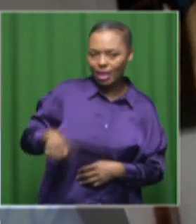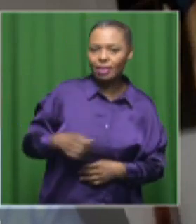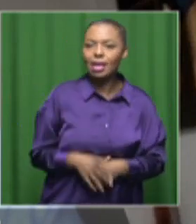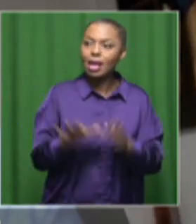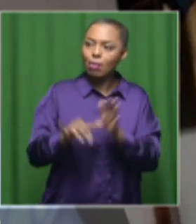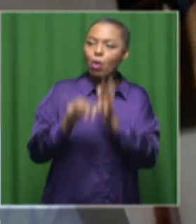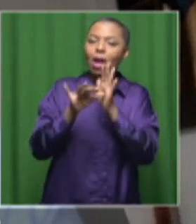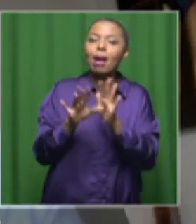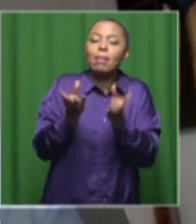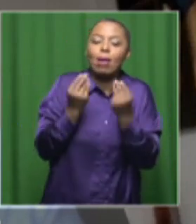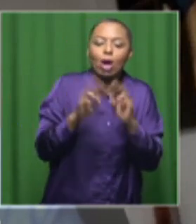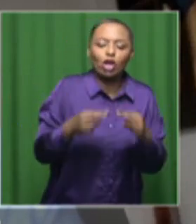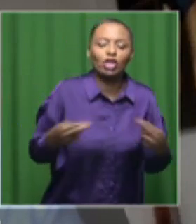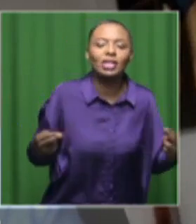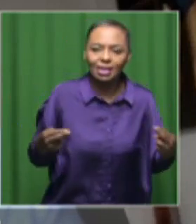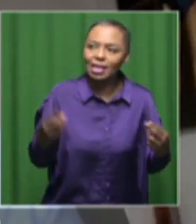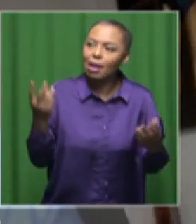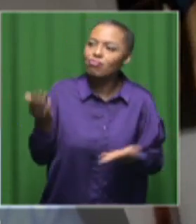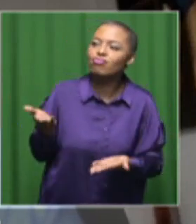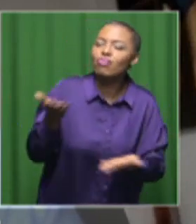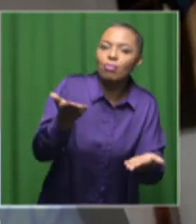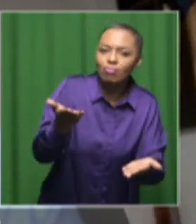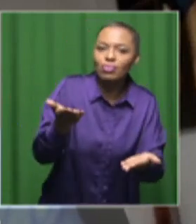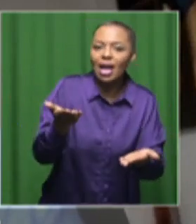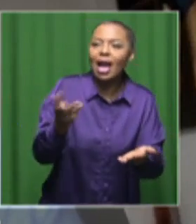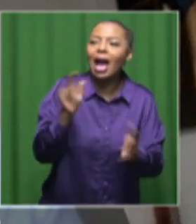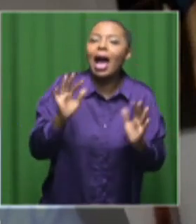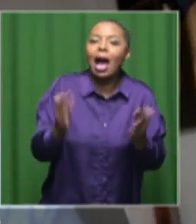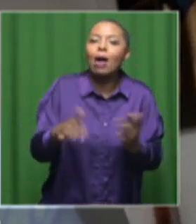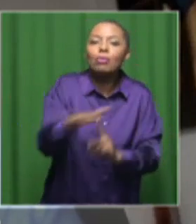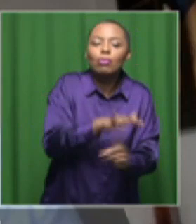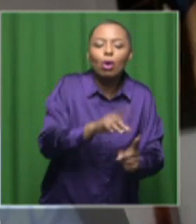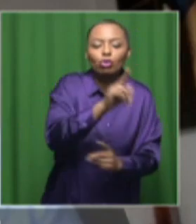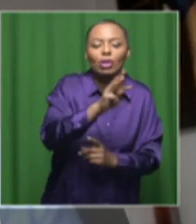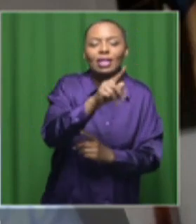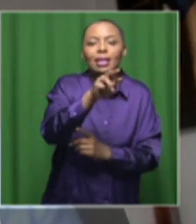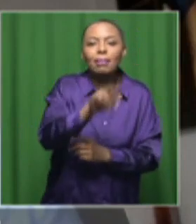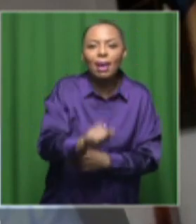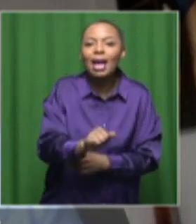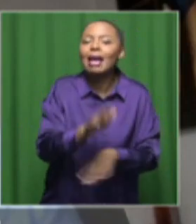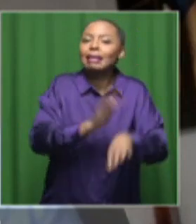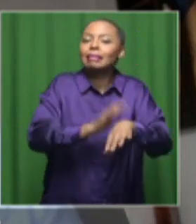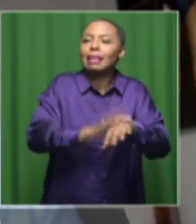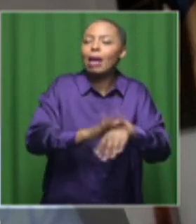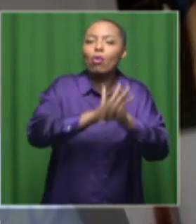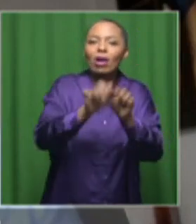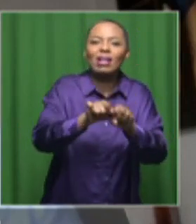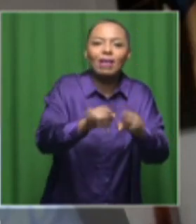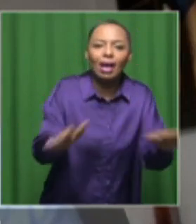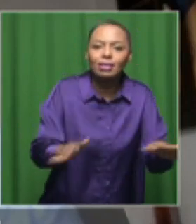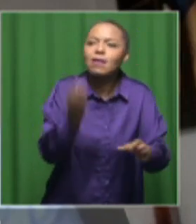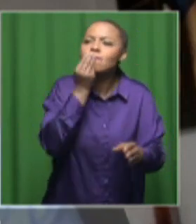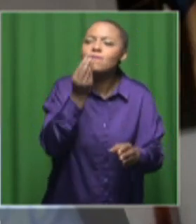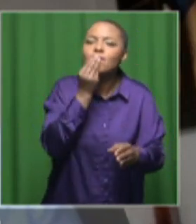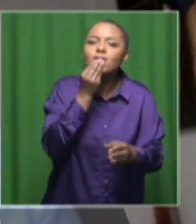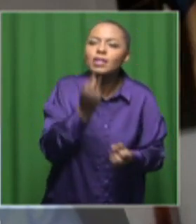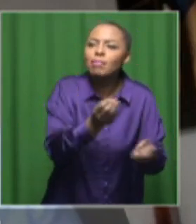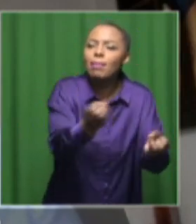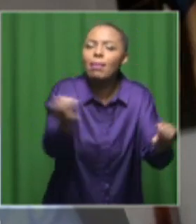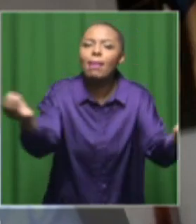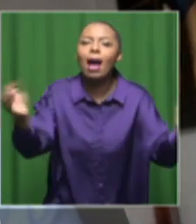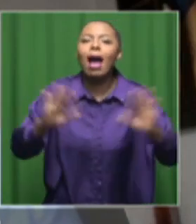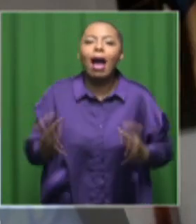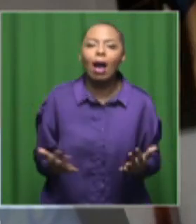get resources to people living in Zwelathemba at a time during the COVID lockdown. How do we get food parcels and know where people are most in